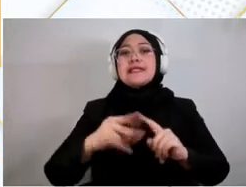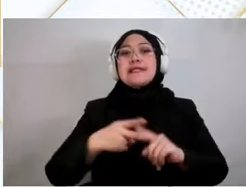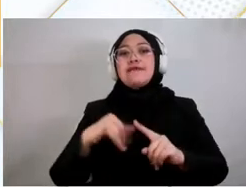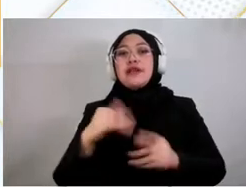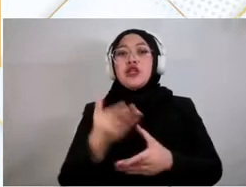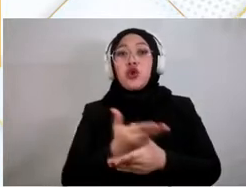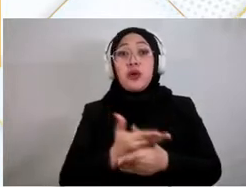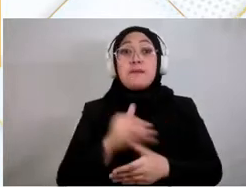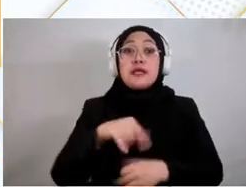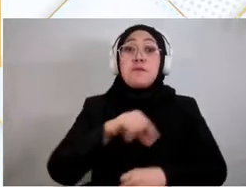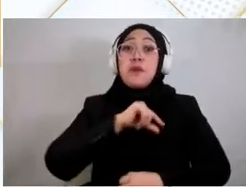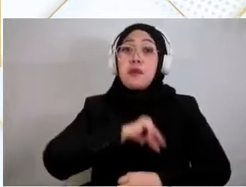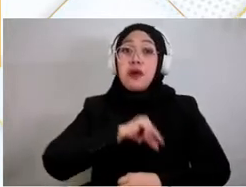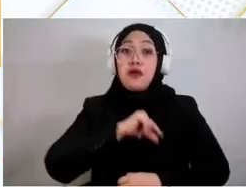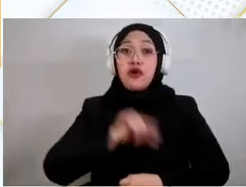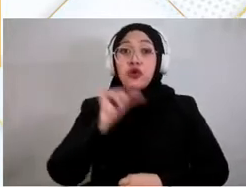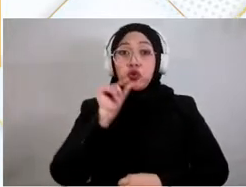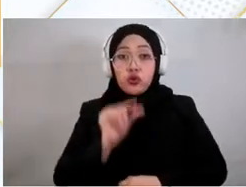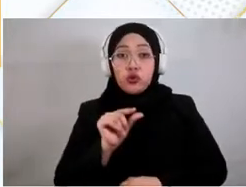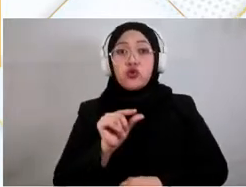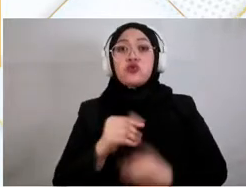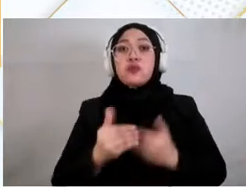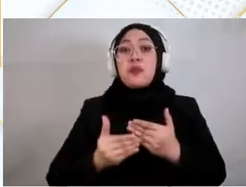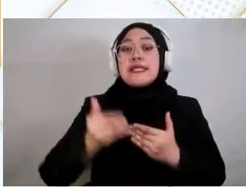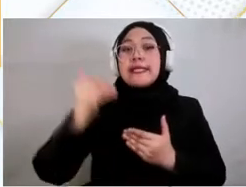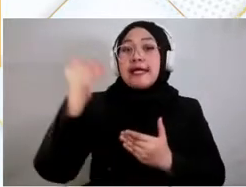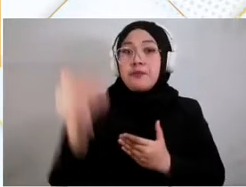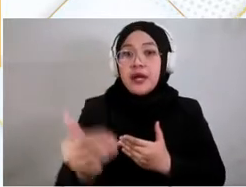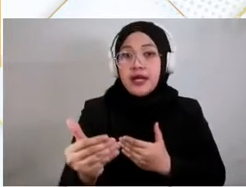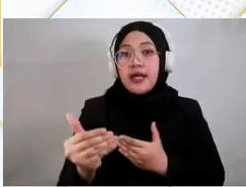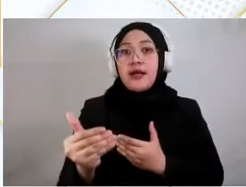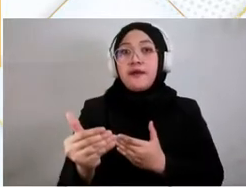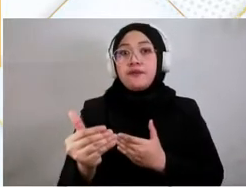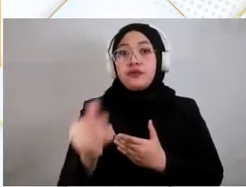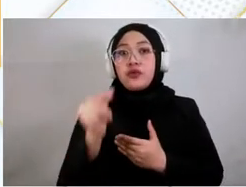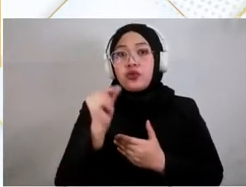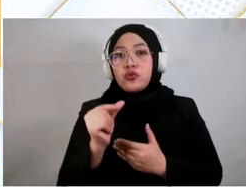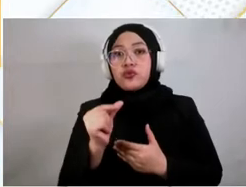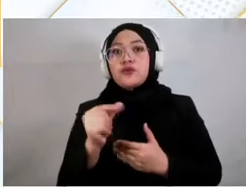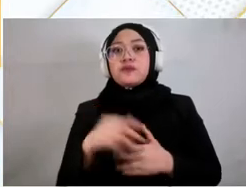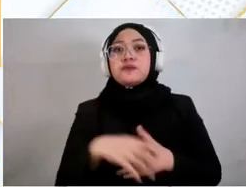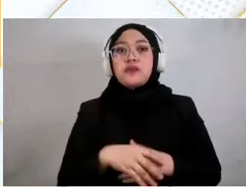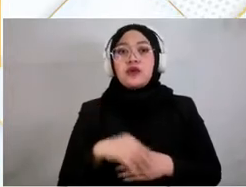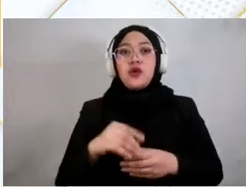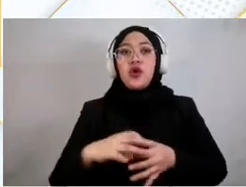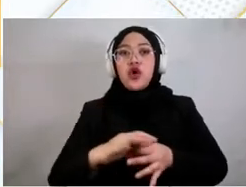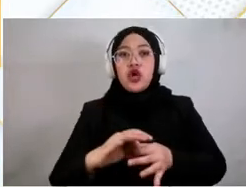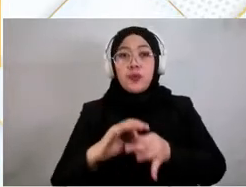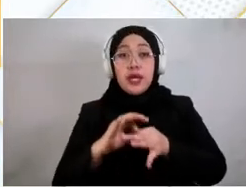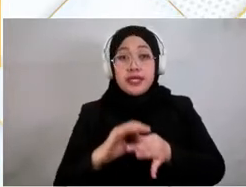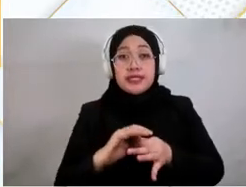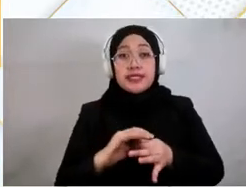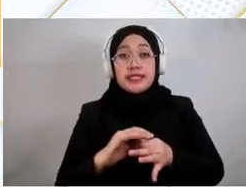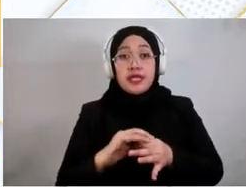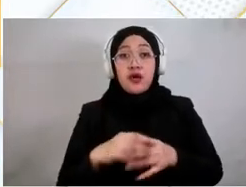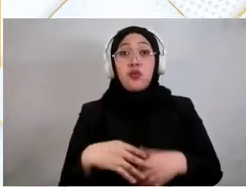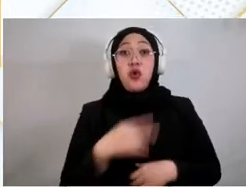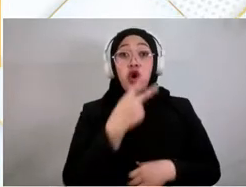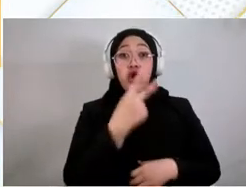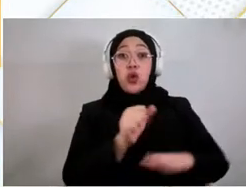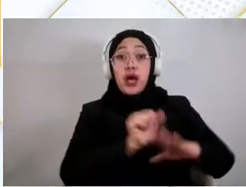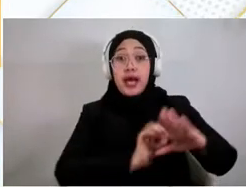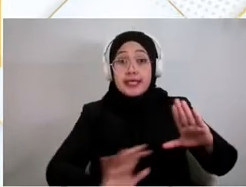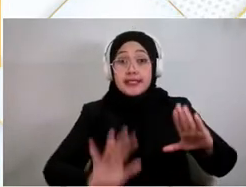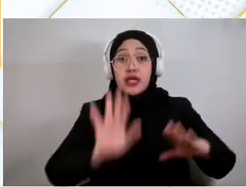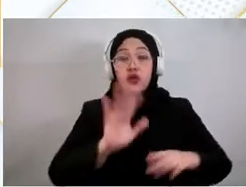can be used in order to further strengthening the maritime cooperation, not only between ASEAN countries, but